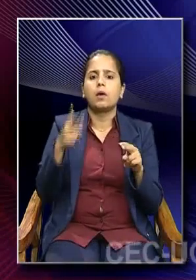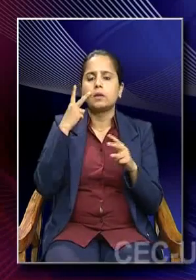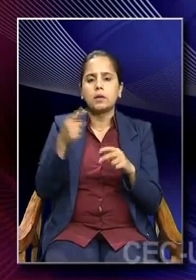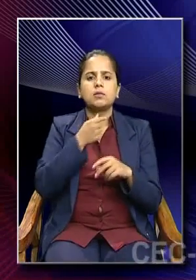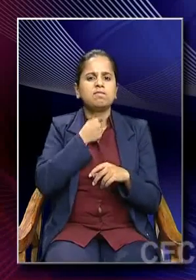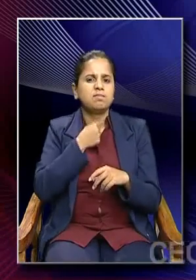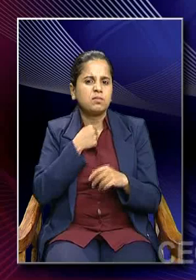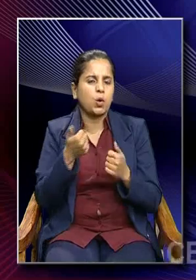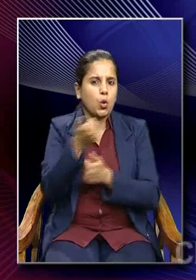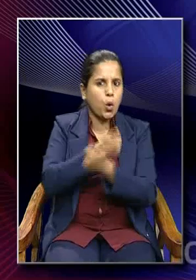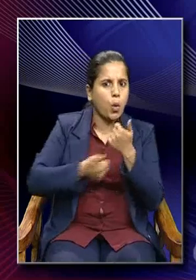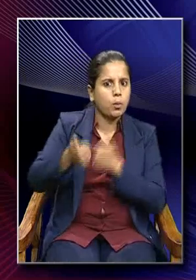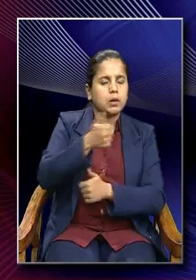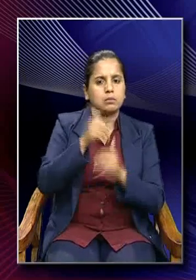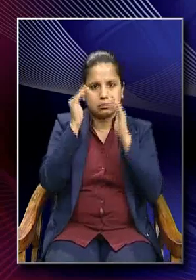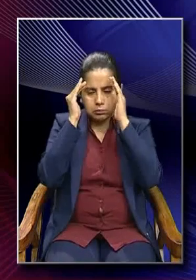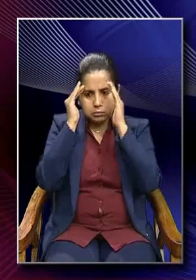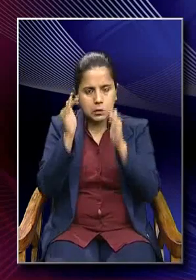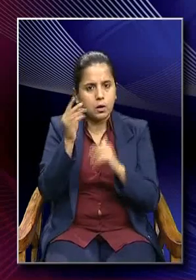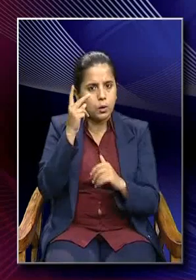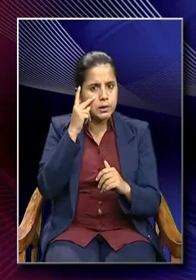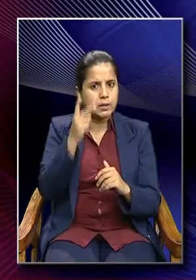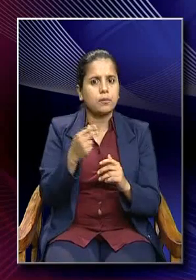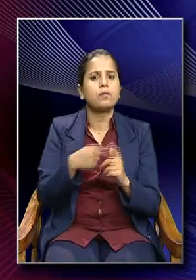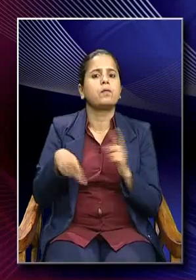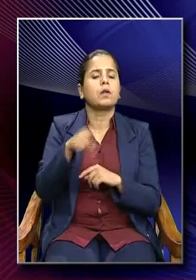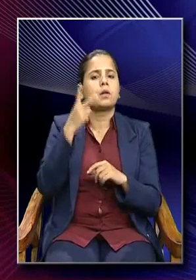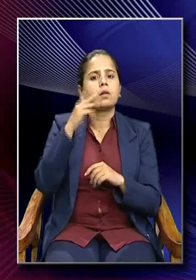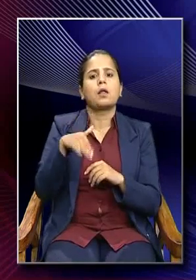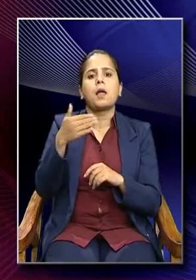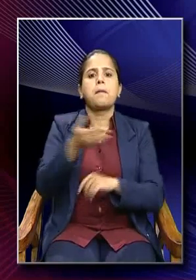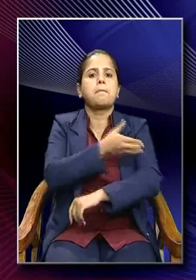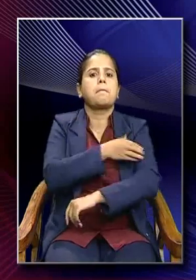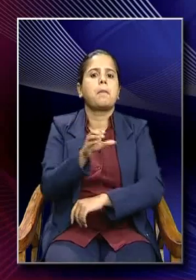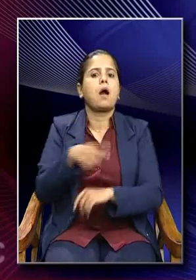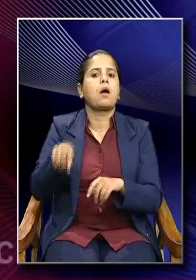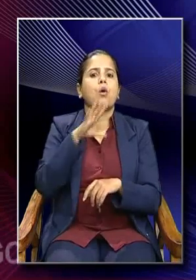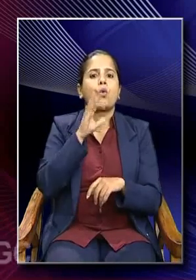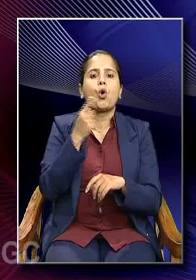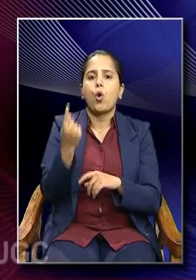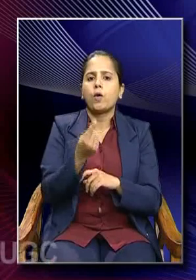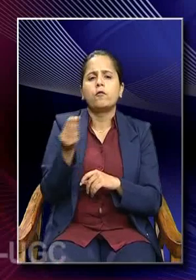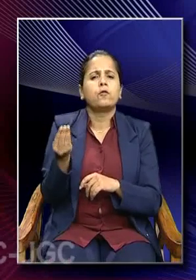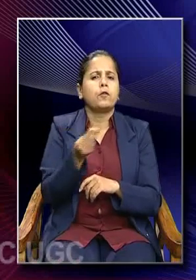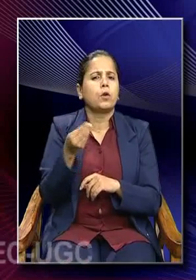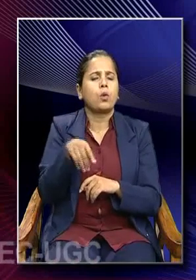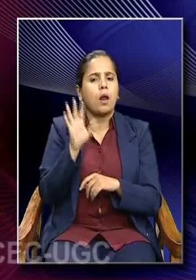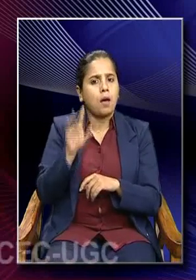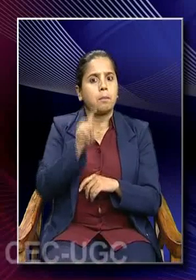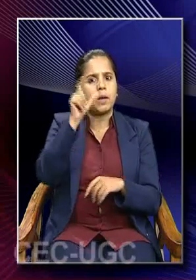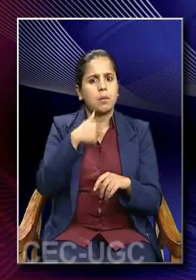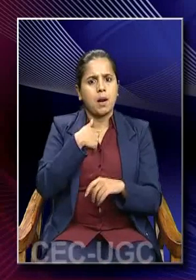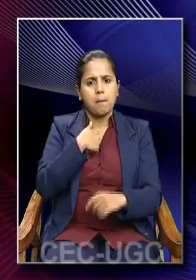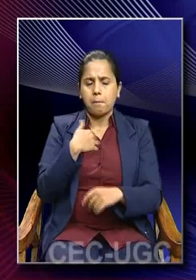greed, competition and concentration of hands, and then power in the hands of only few, and there is a quest of